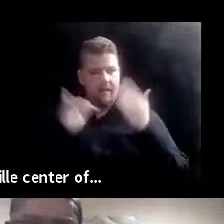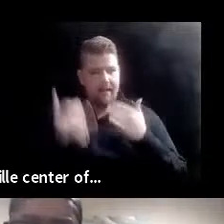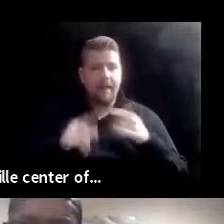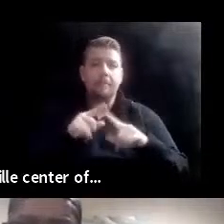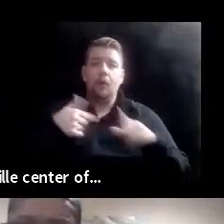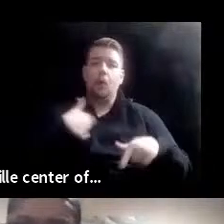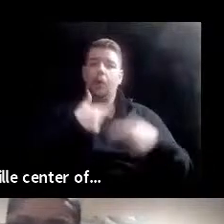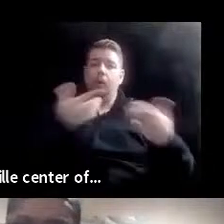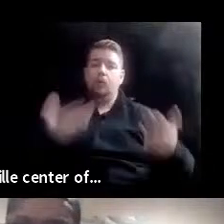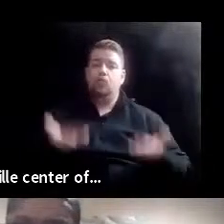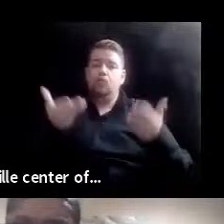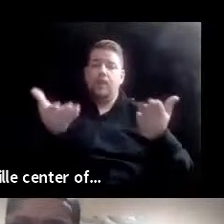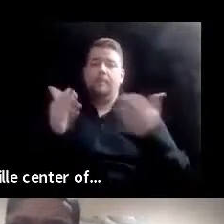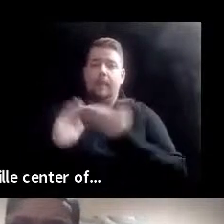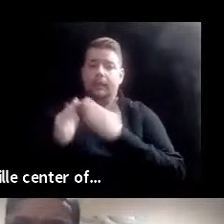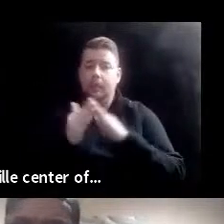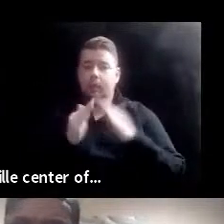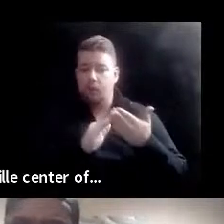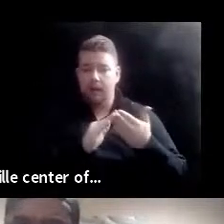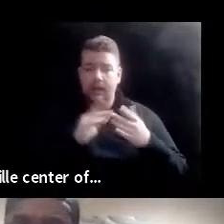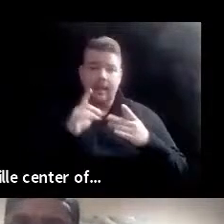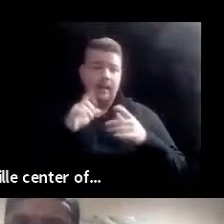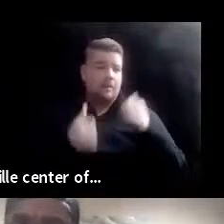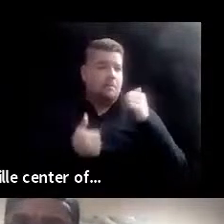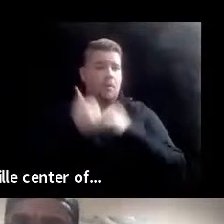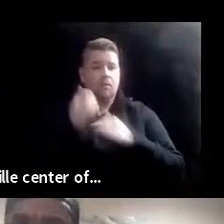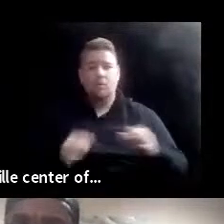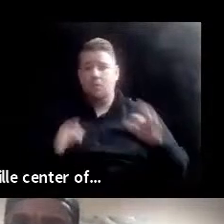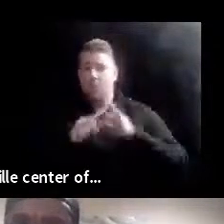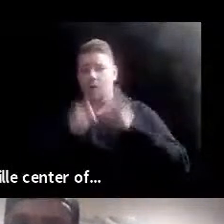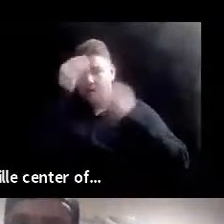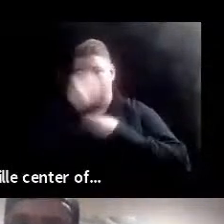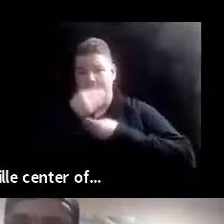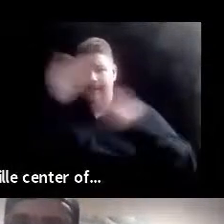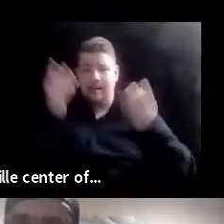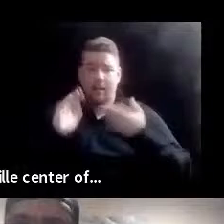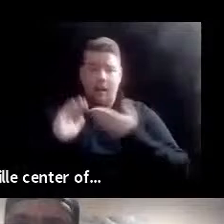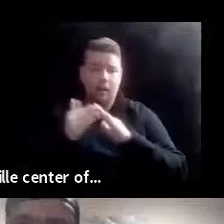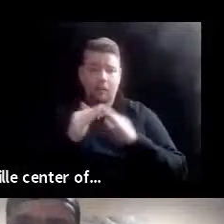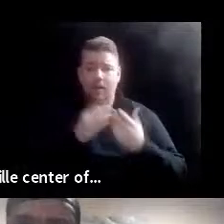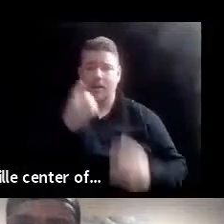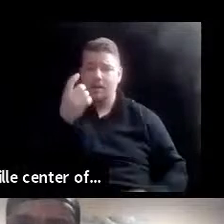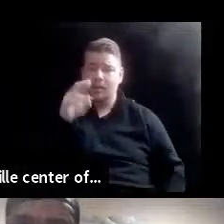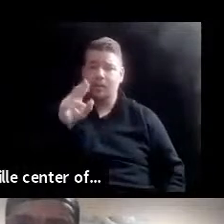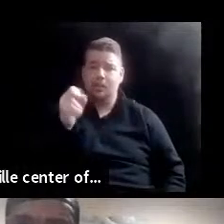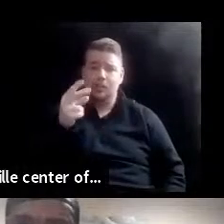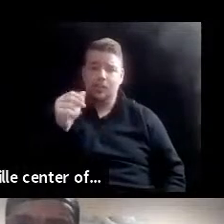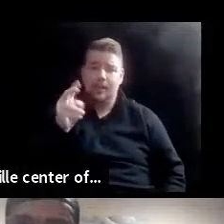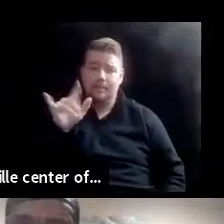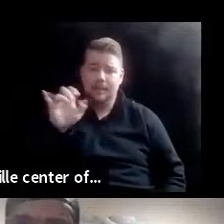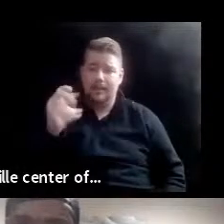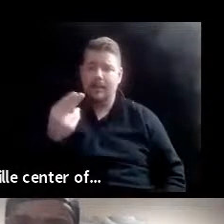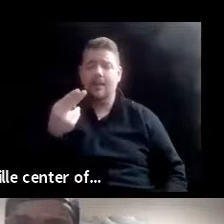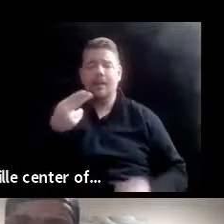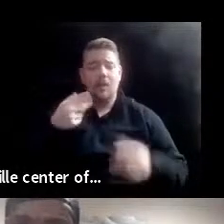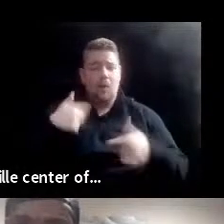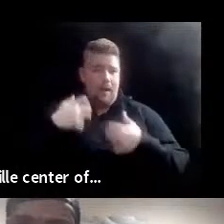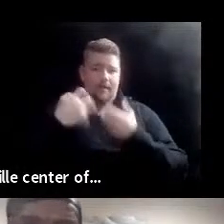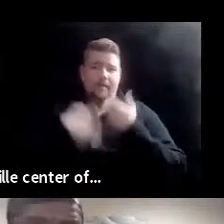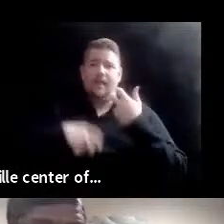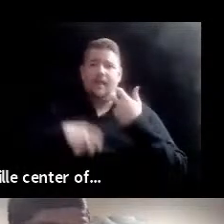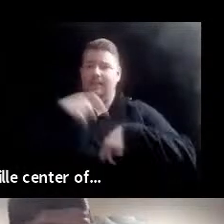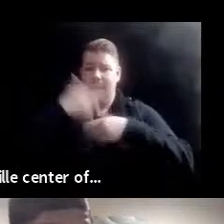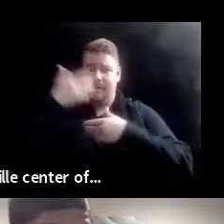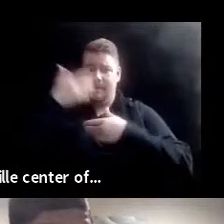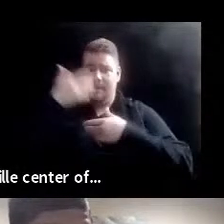recommend to the community. The biggest thing we got to tell our community is that, as Dr. Shamia just said, we have a tough time ahead.